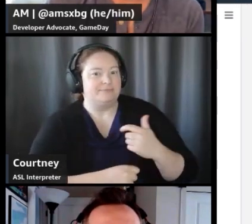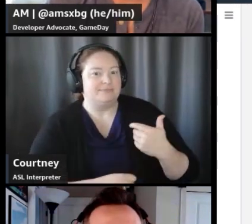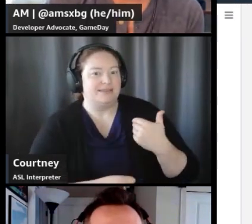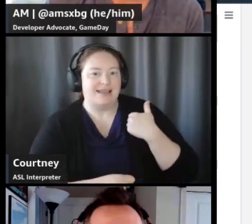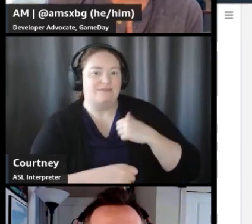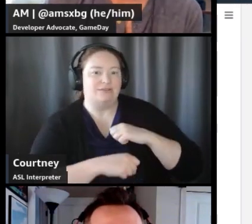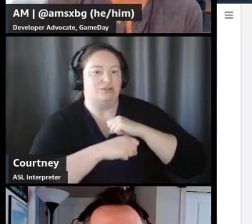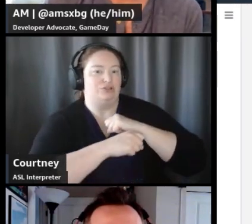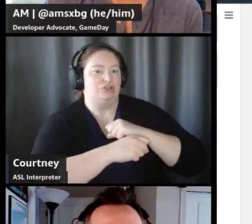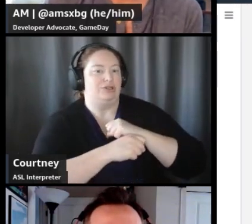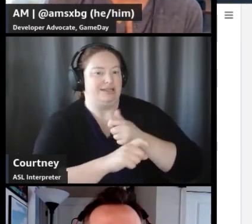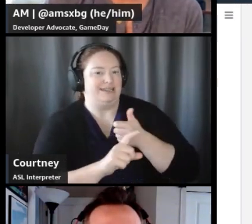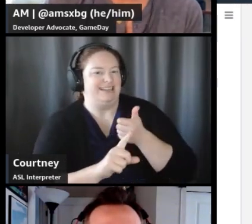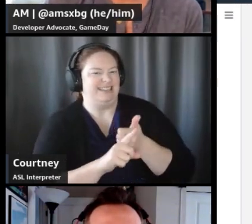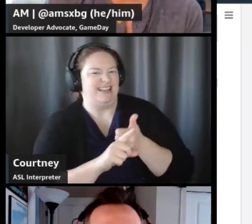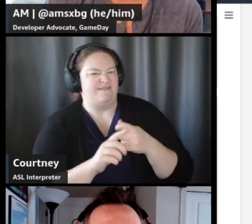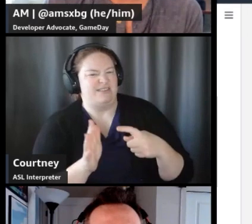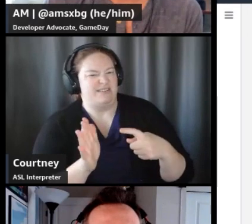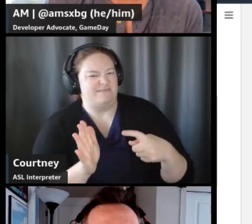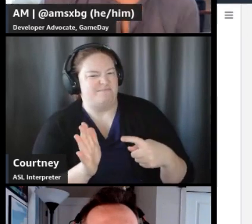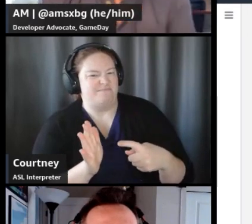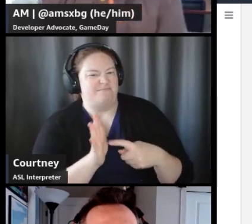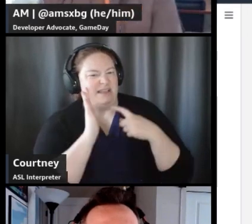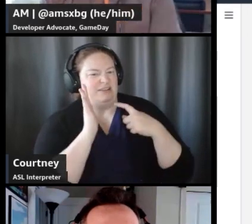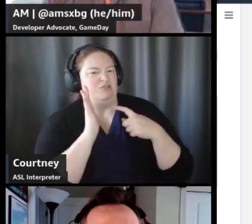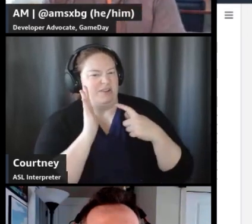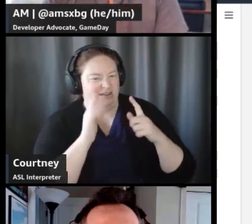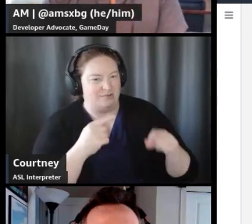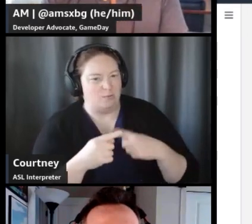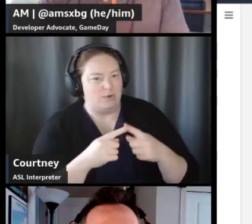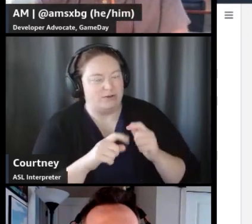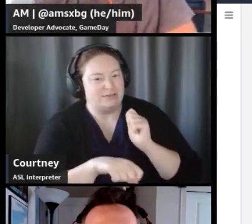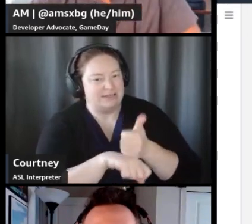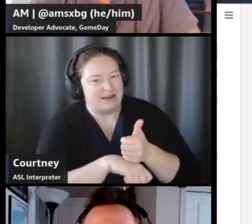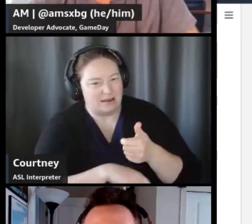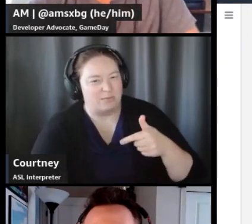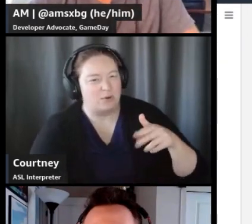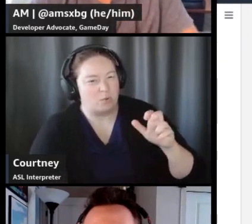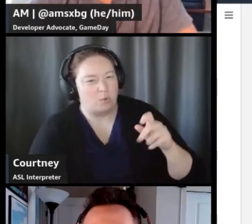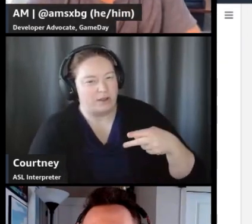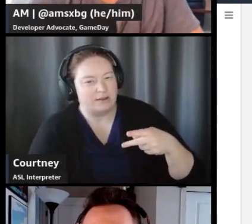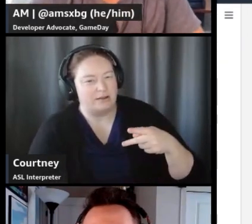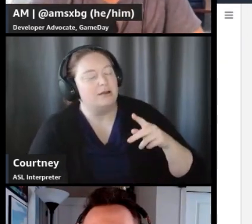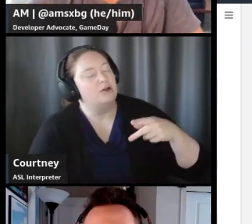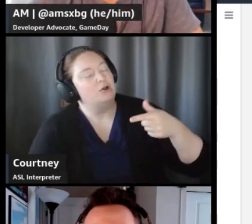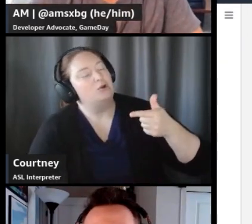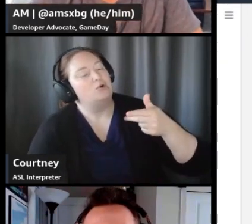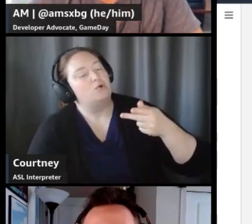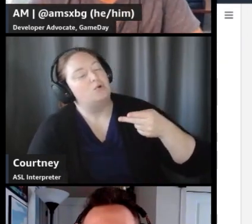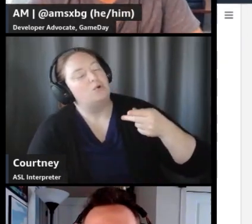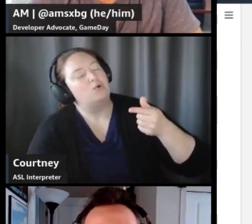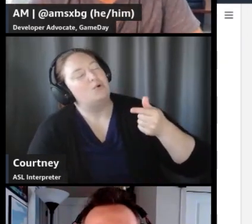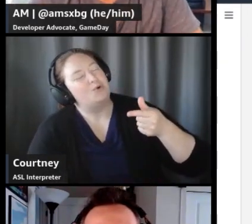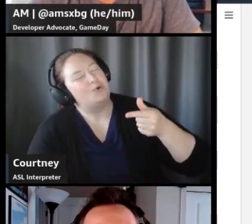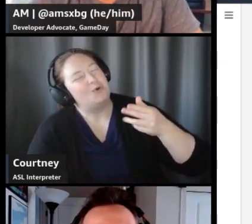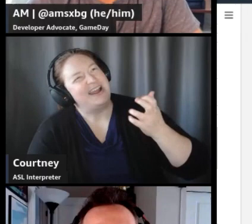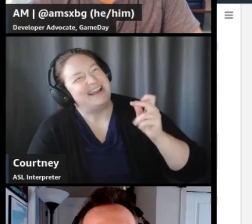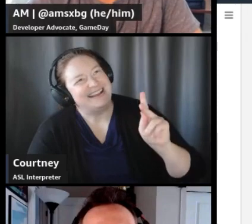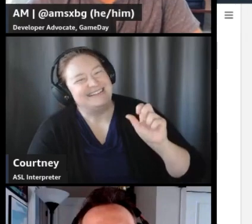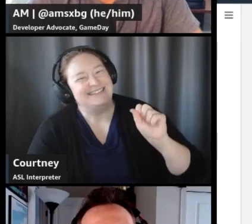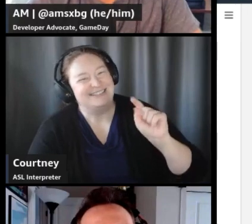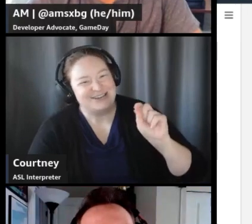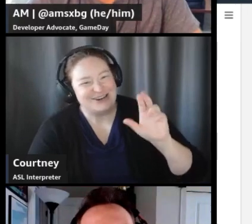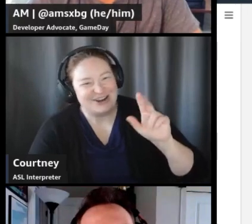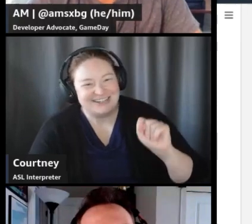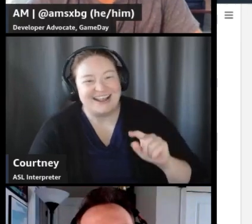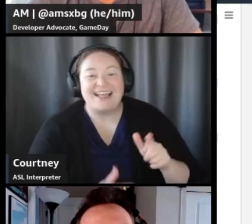security sort of mandatory when you are setting up a quick start domain. And then there are a bunch of defaults that we have pre-selected